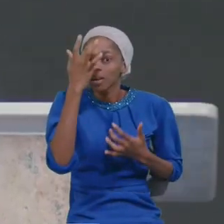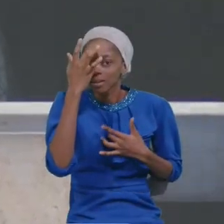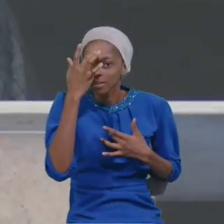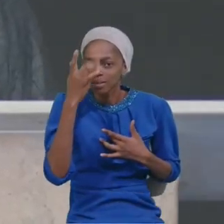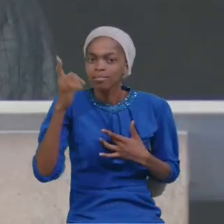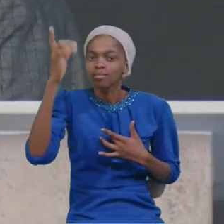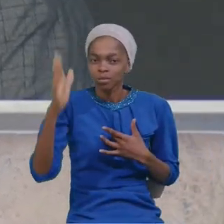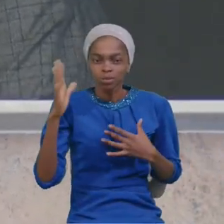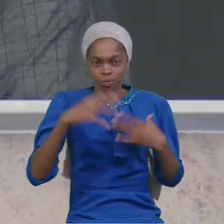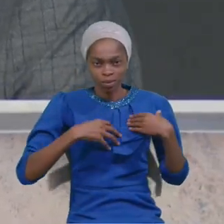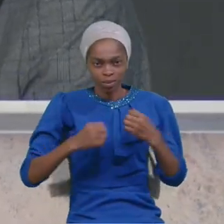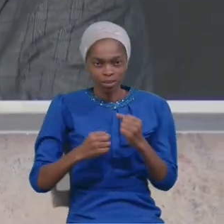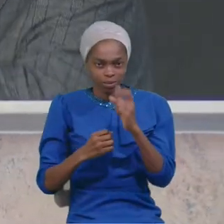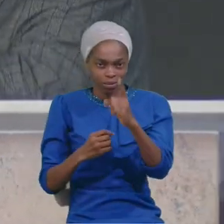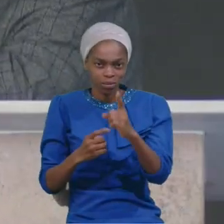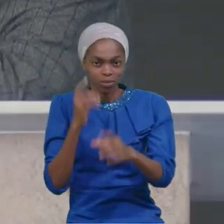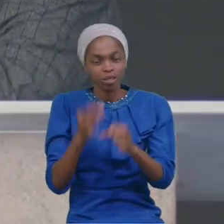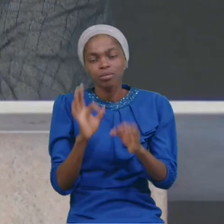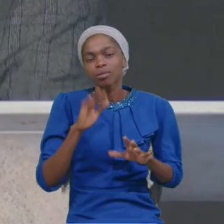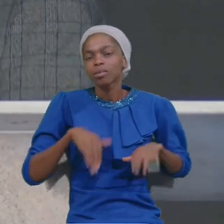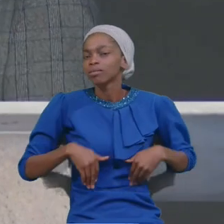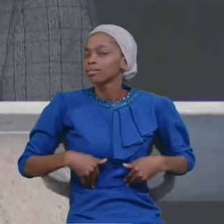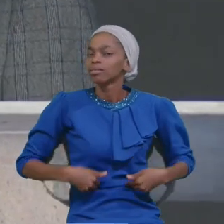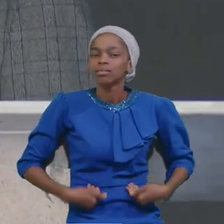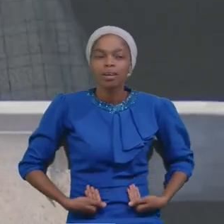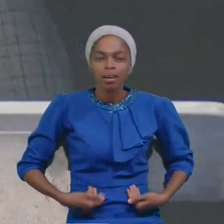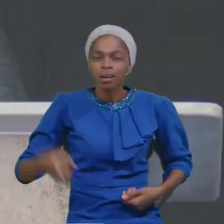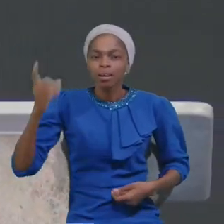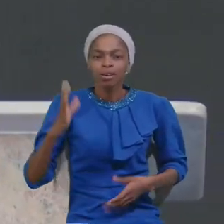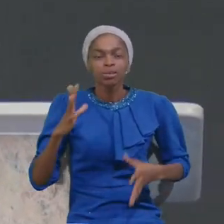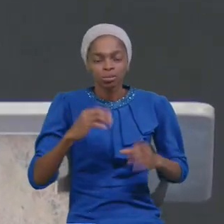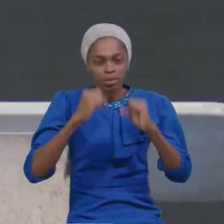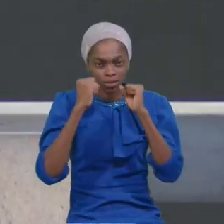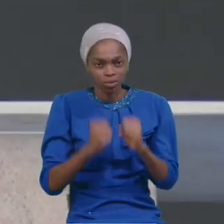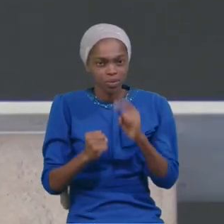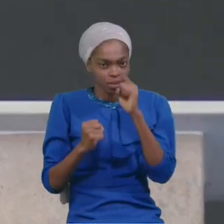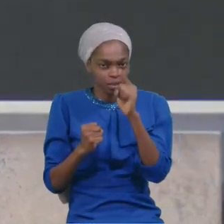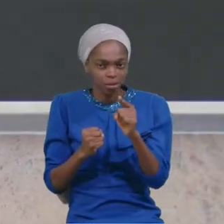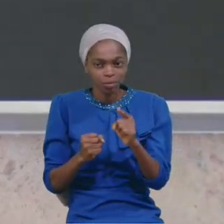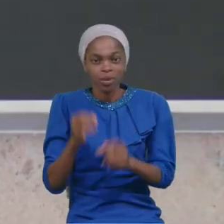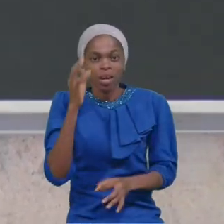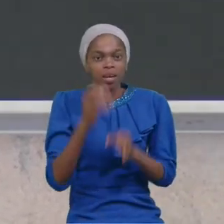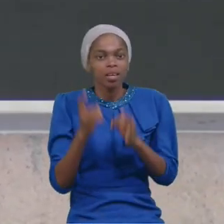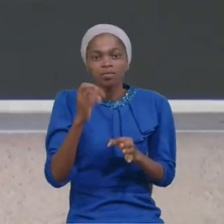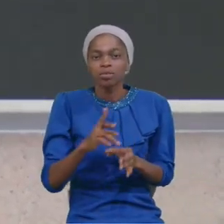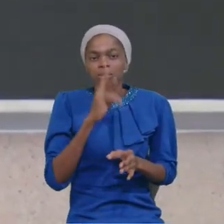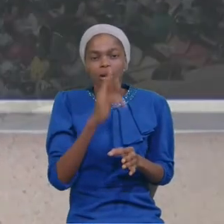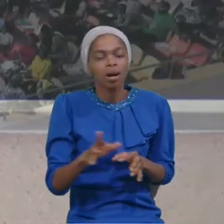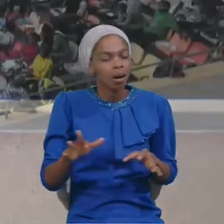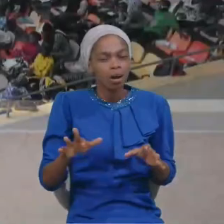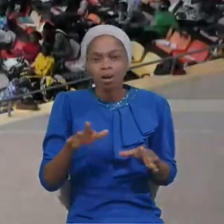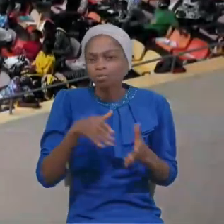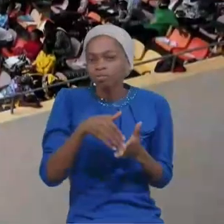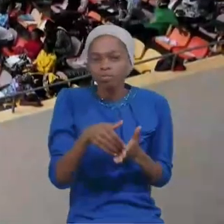you are impotent, it will empower you. Now we come to